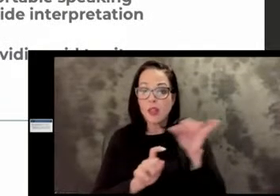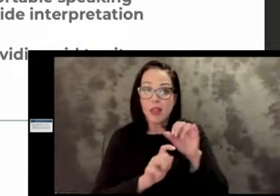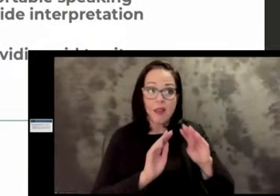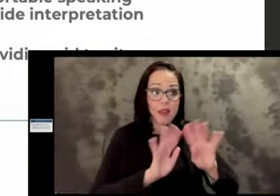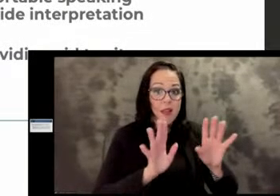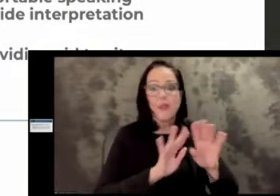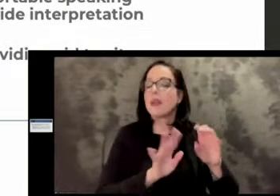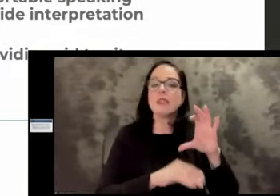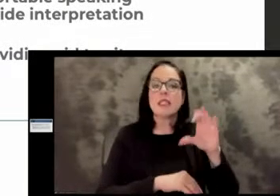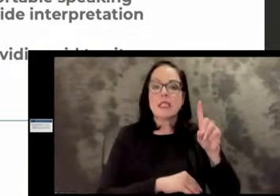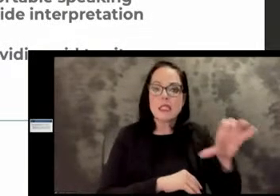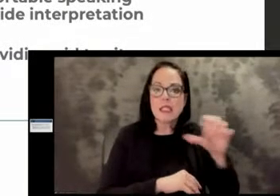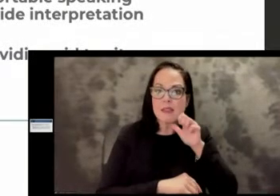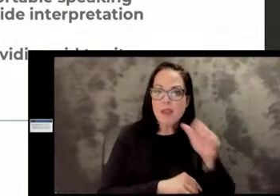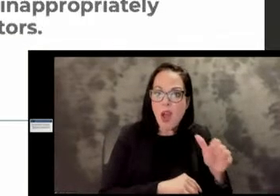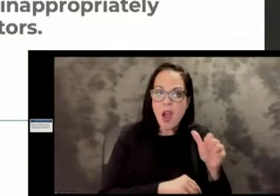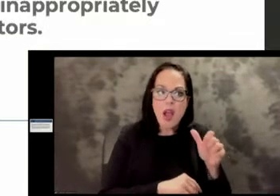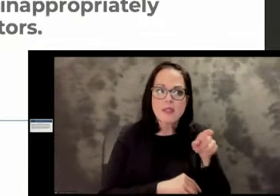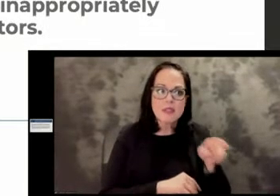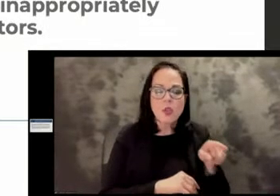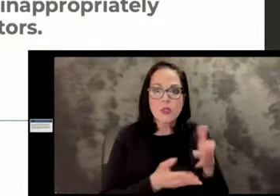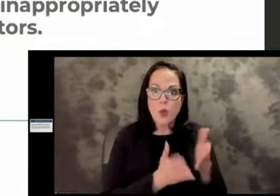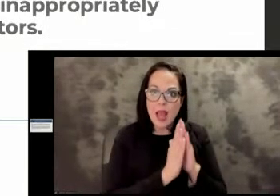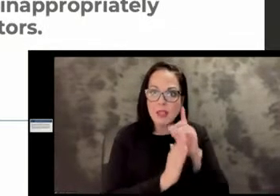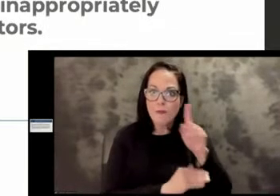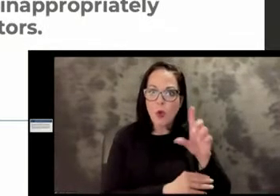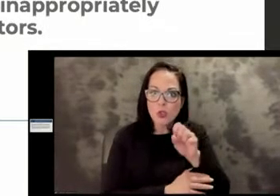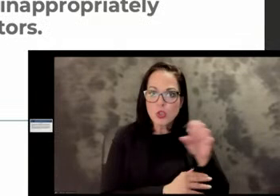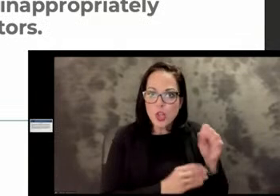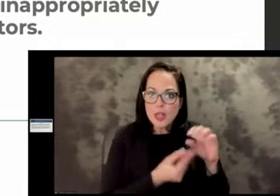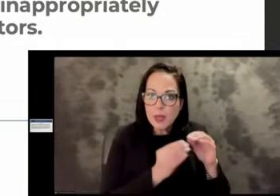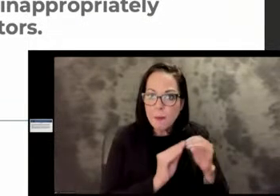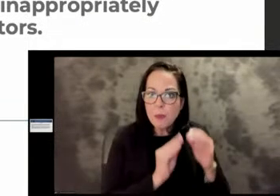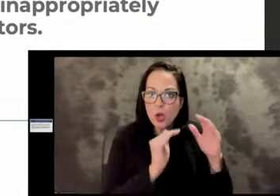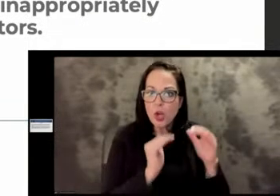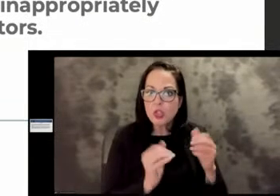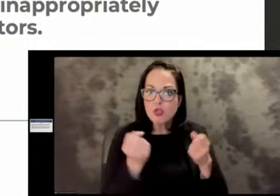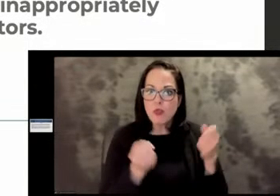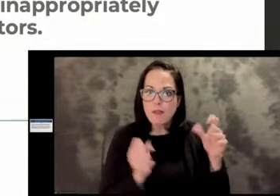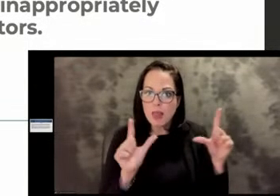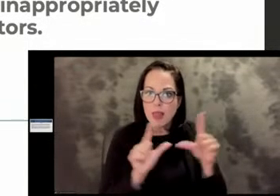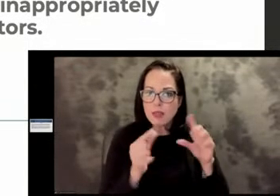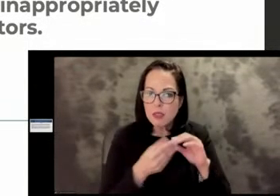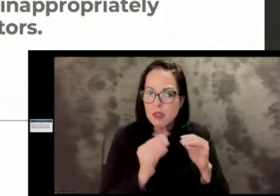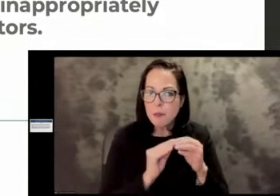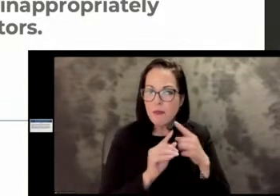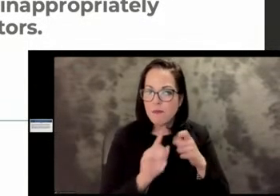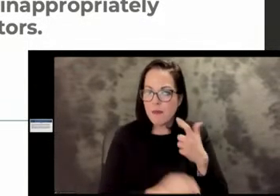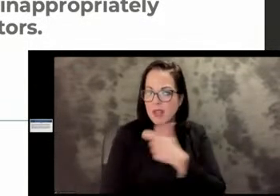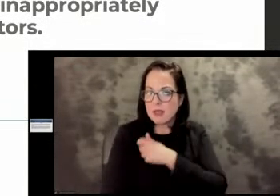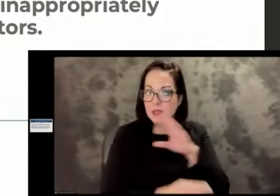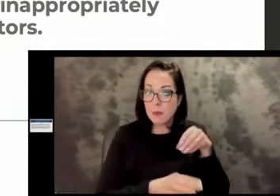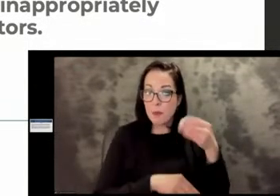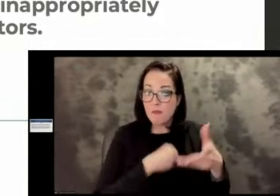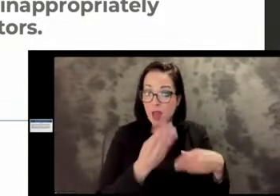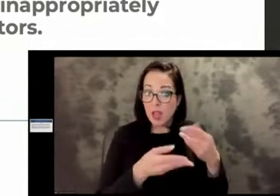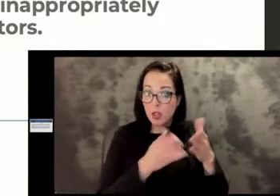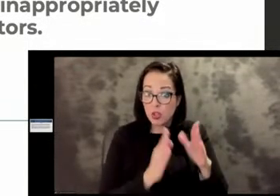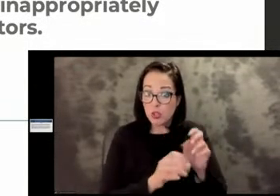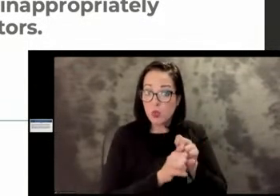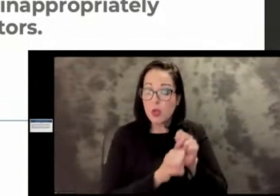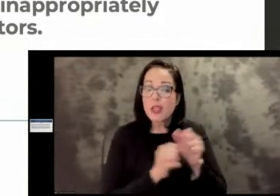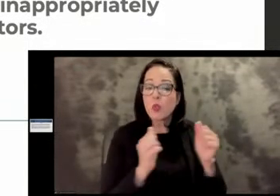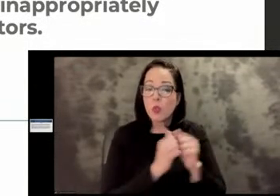that the CDC is not going to ask for social security numbers or driver's license numbers from vaccine providers that are working with